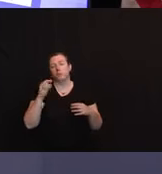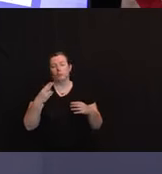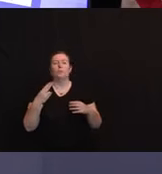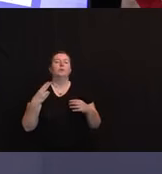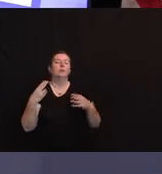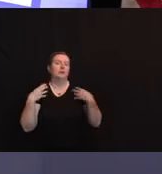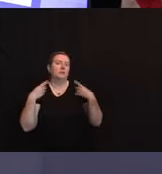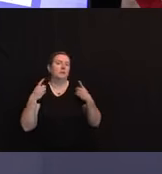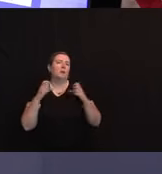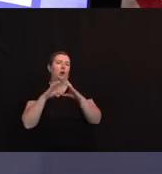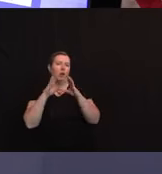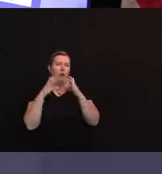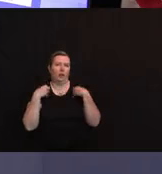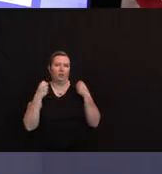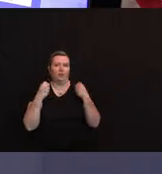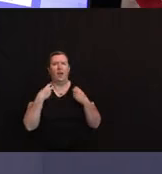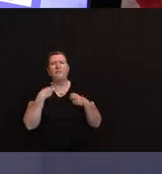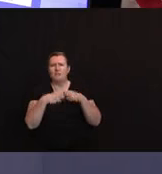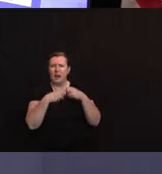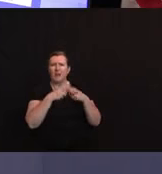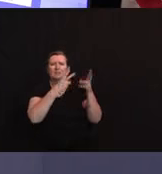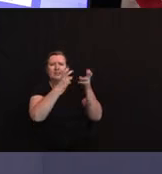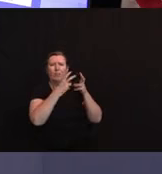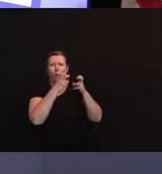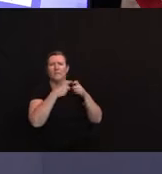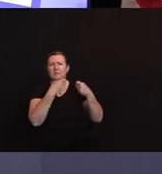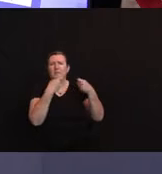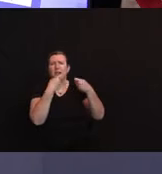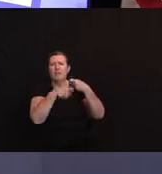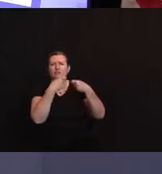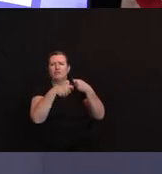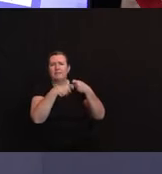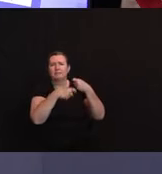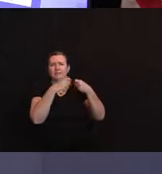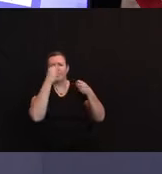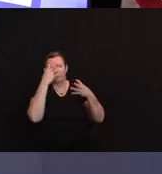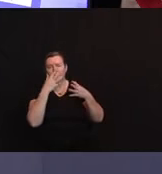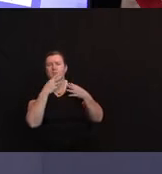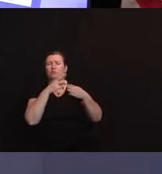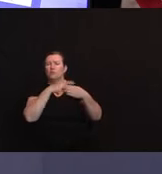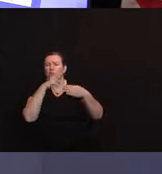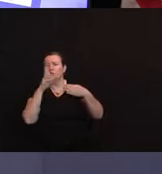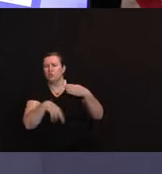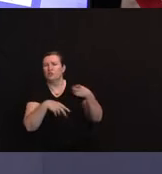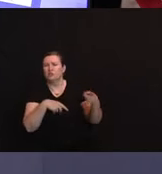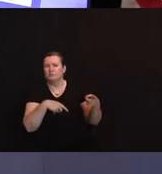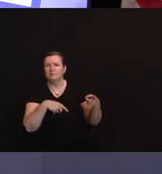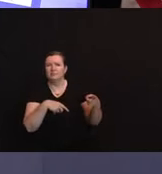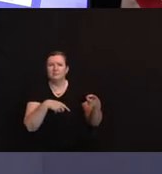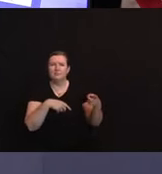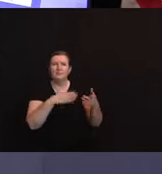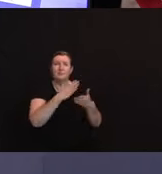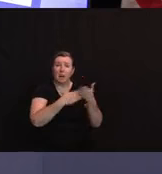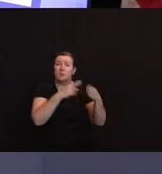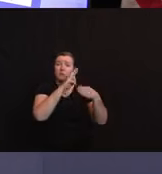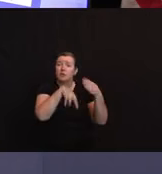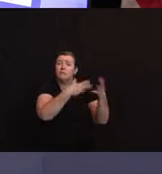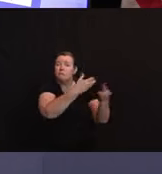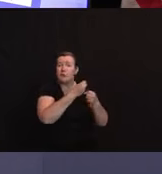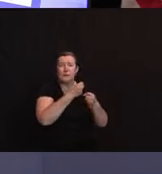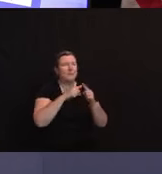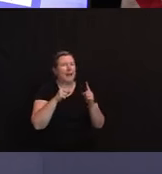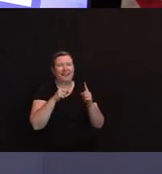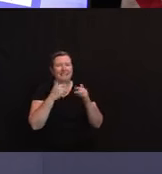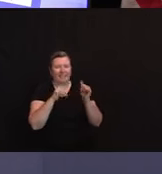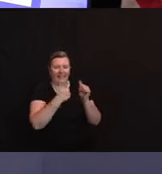of laboratory results electronically. Some results are received, but there continues to be a backlog, which is affecting our case